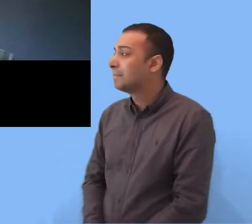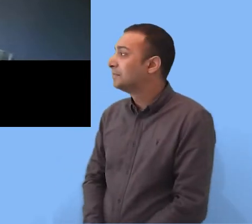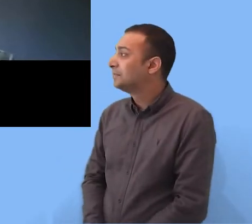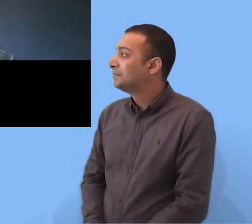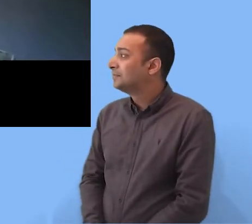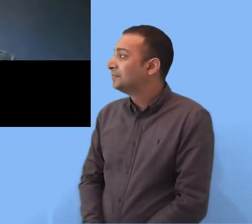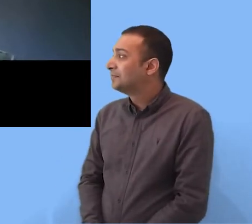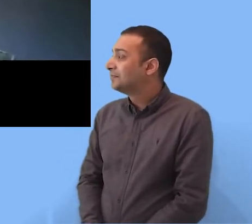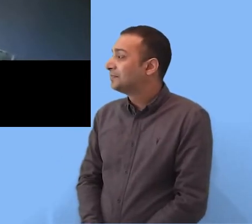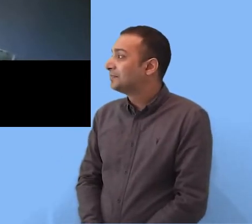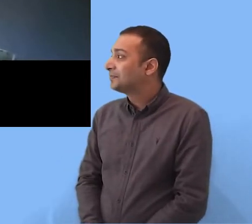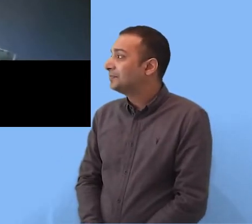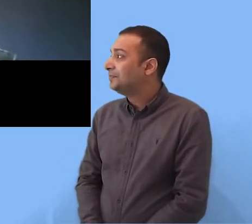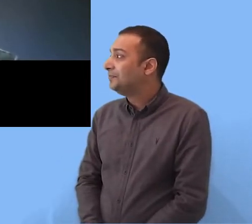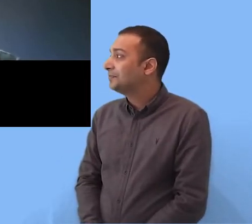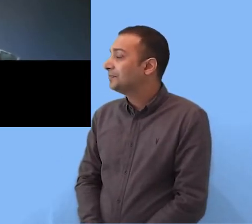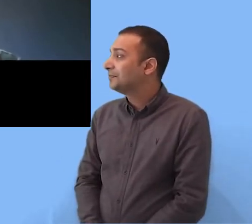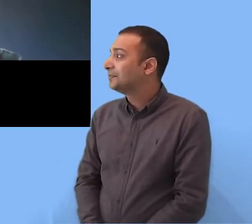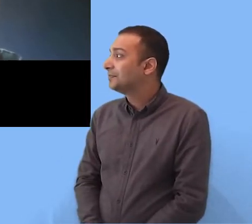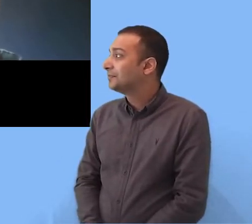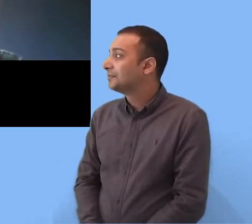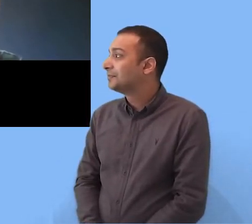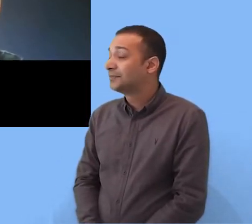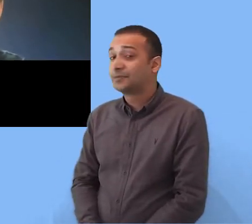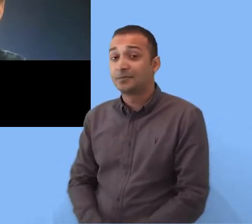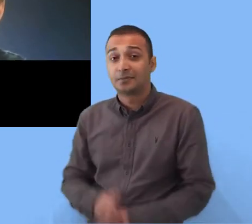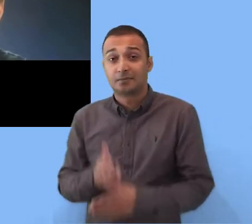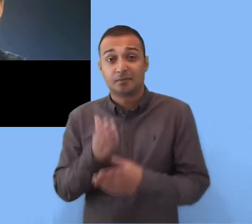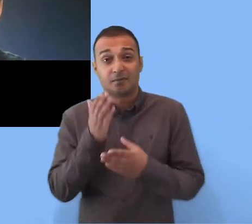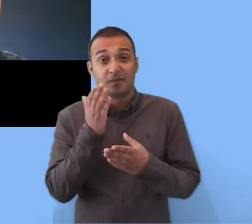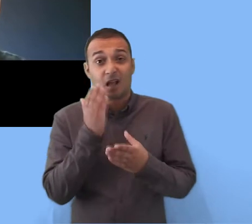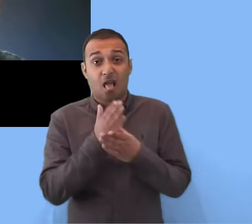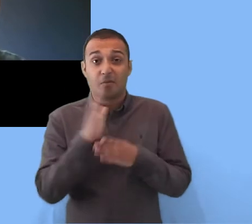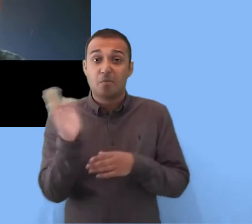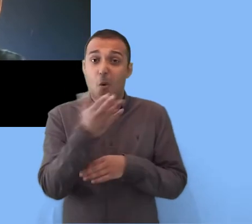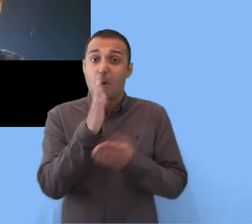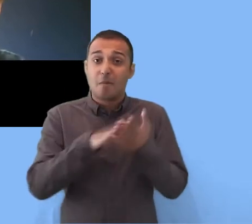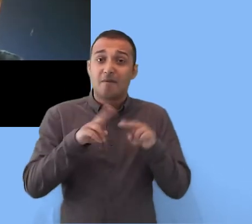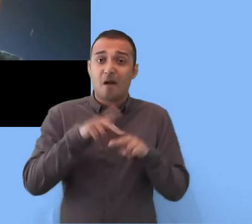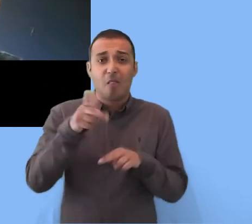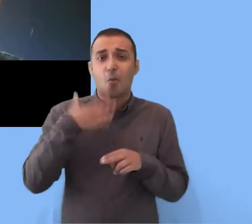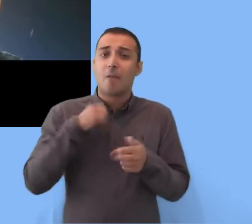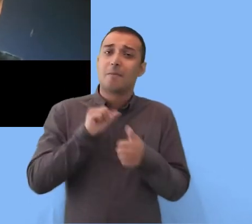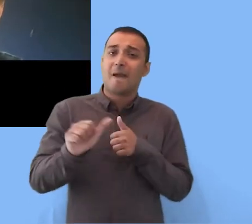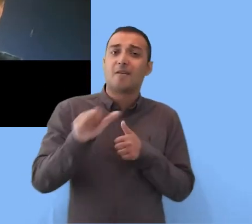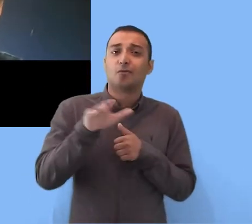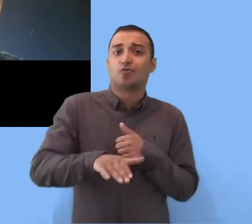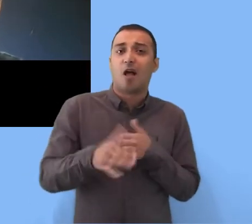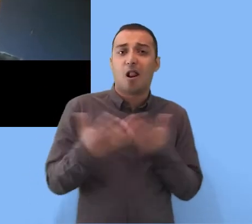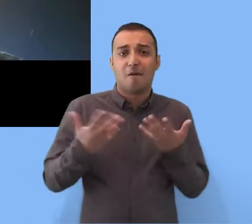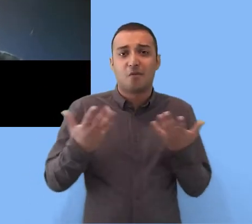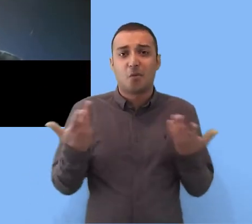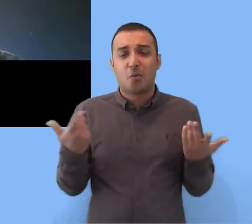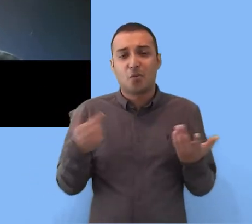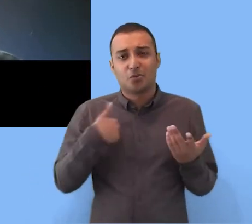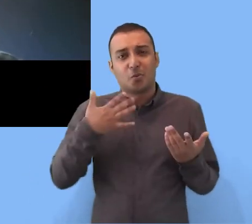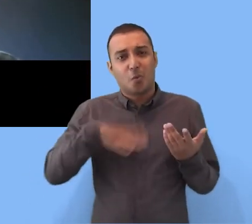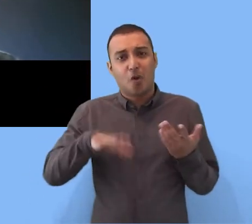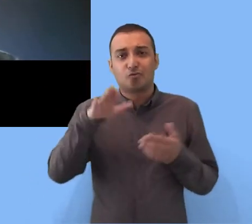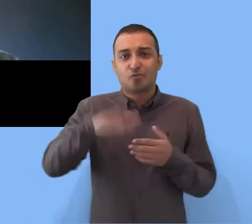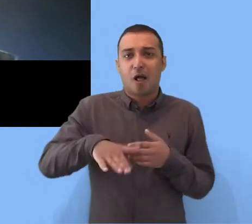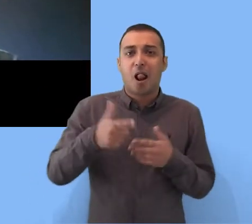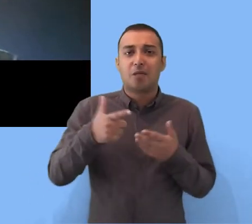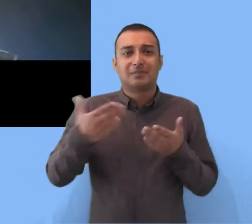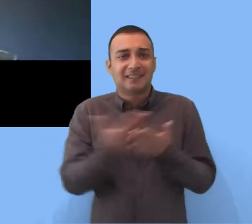Every parent just wants the best for their child at the end of the day, right? When they want a child to be safe, they want the child to be happy. And yeah,